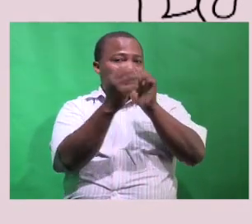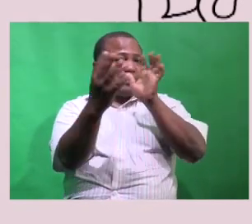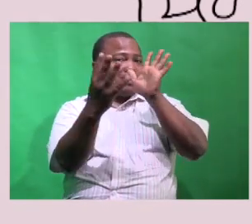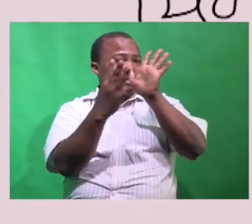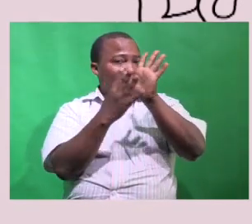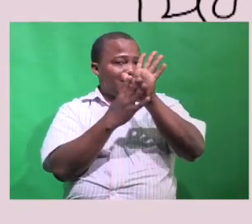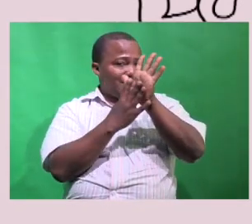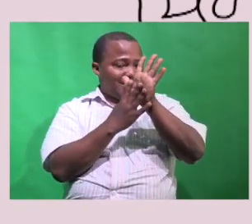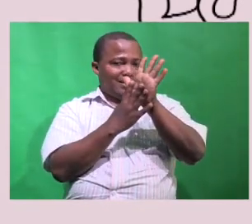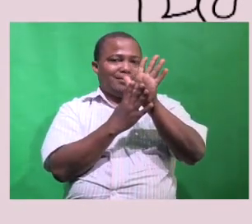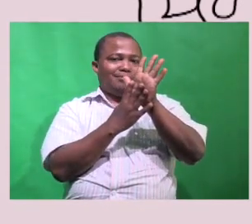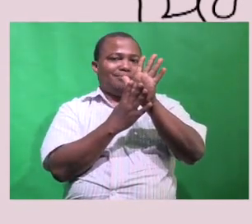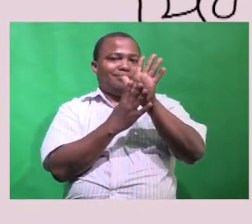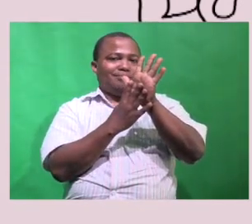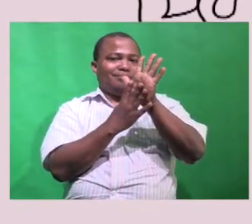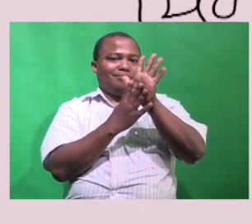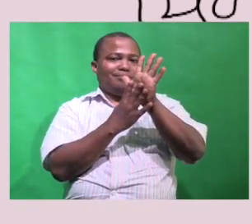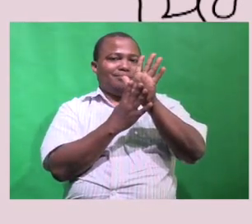2019.